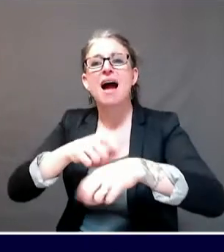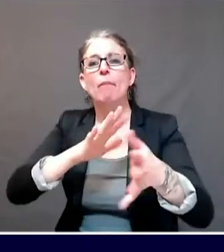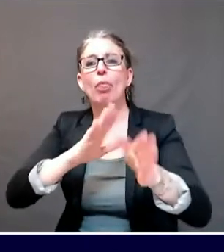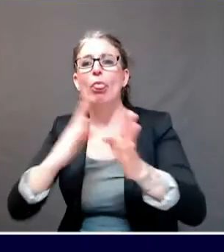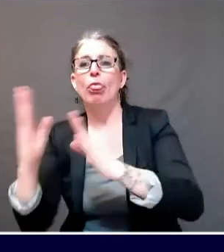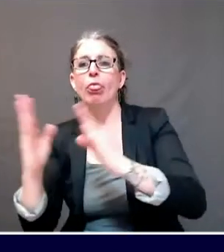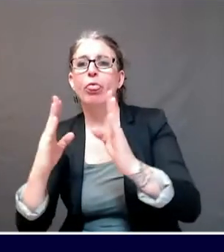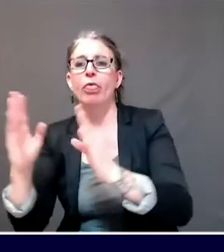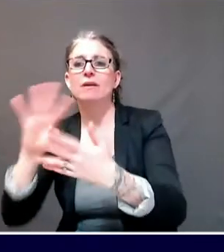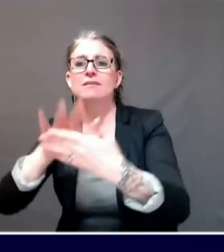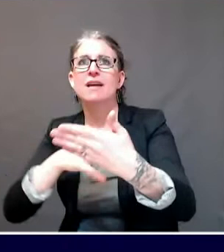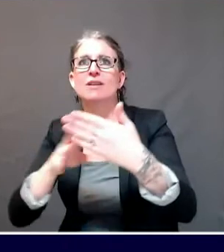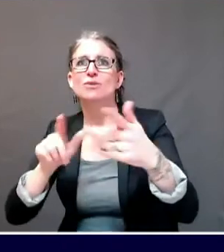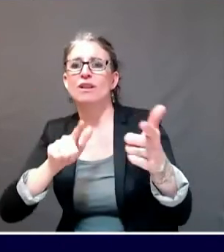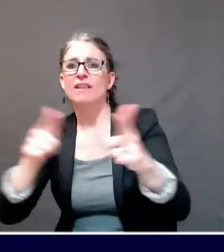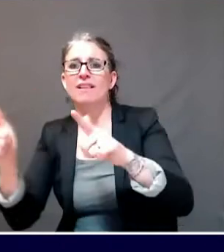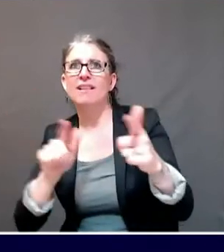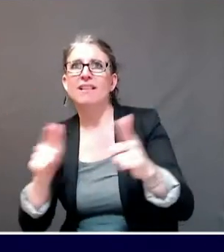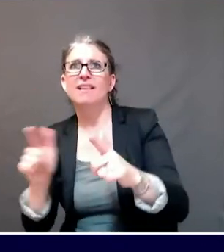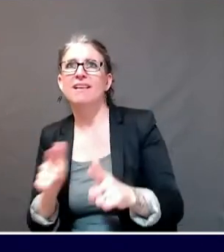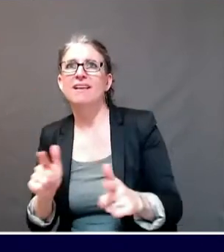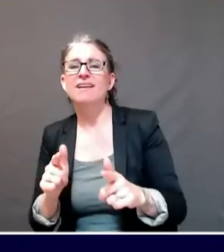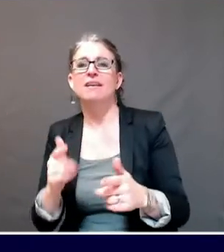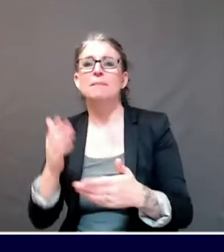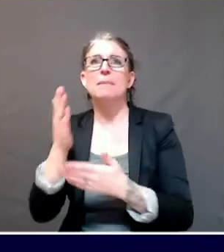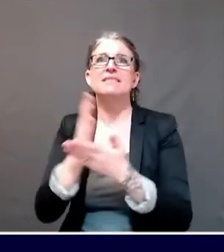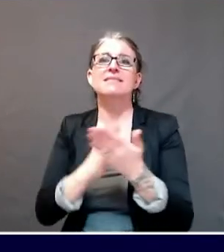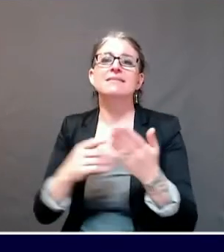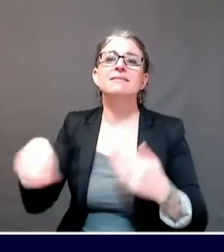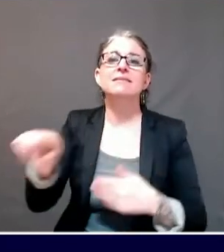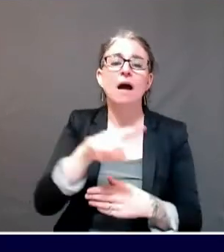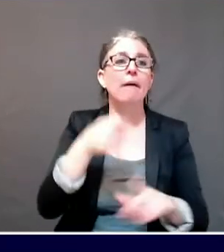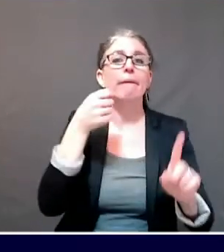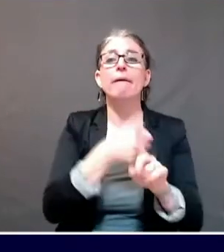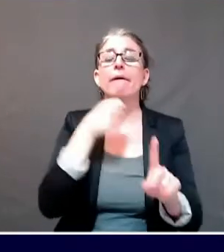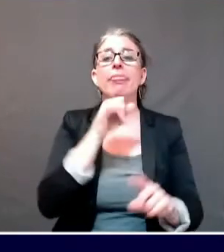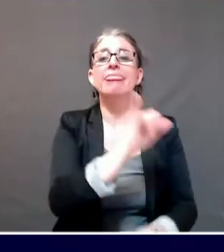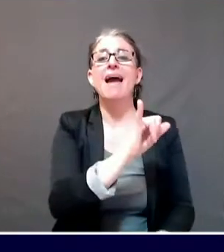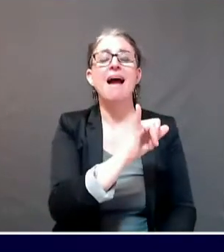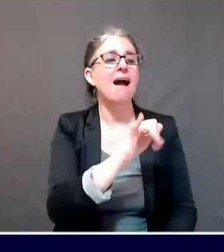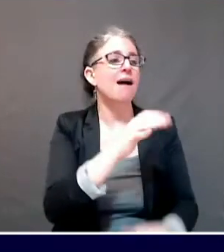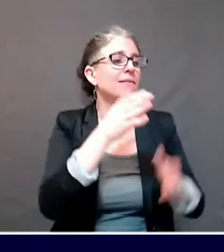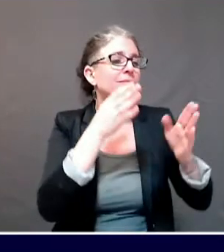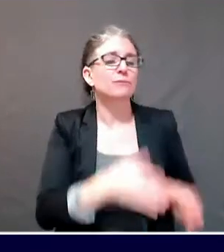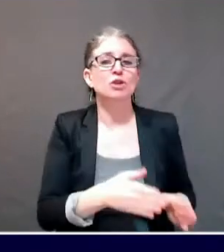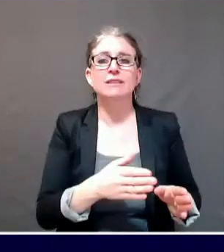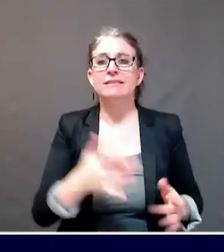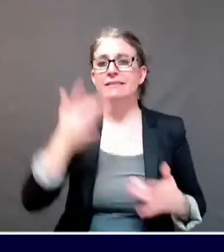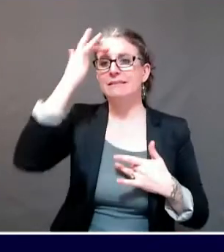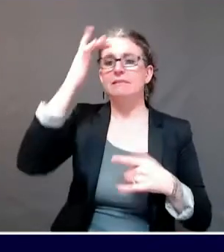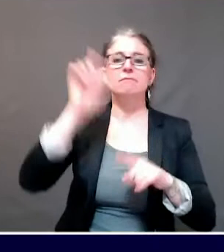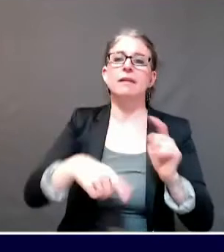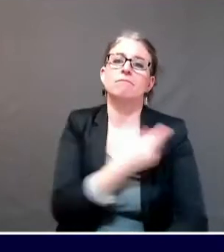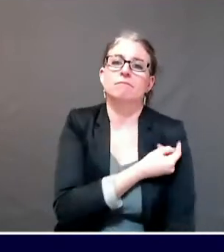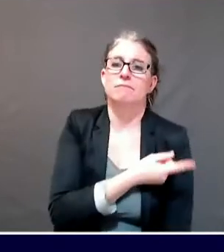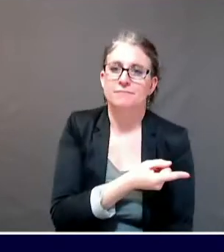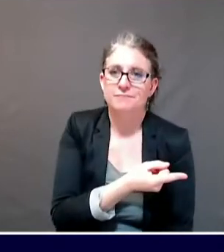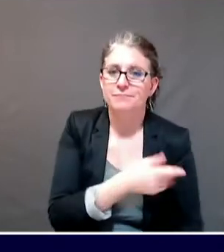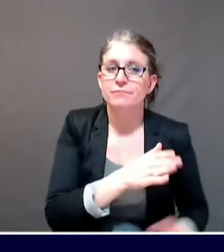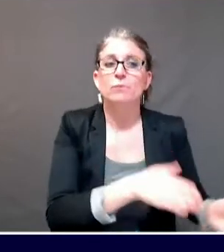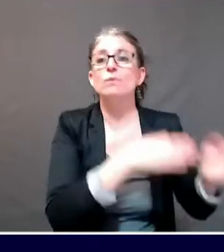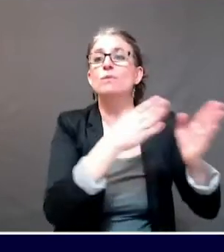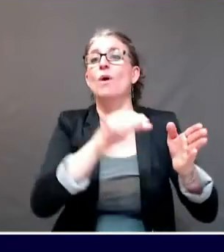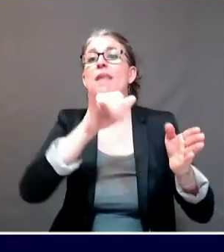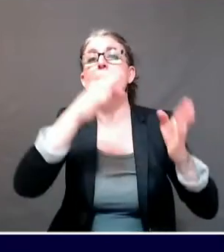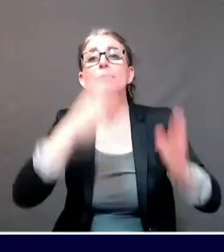not until all the data are in do I want to make pronouncements about whether the number of uptake at a